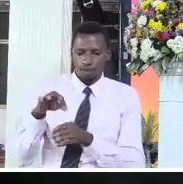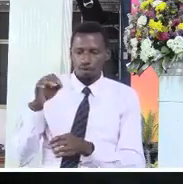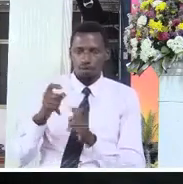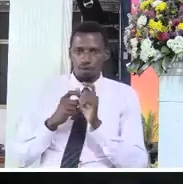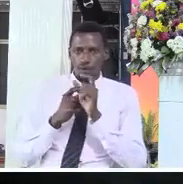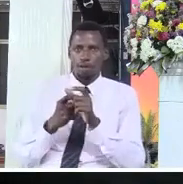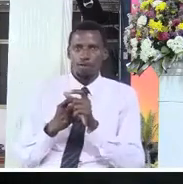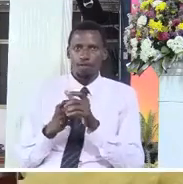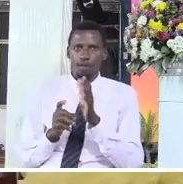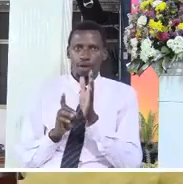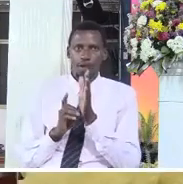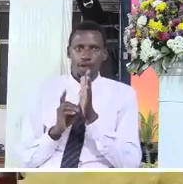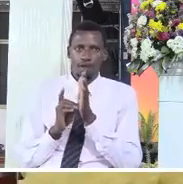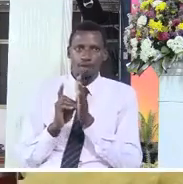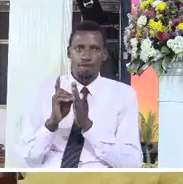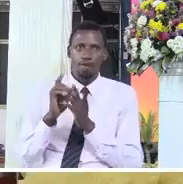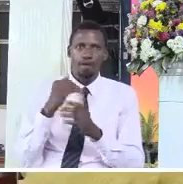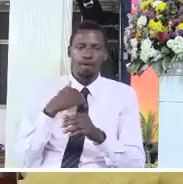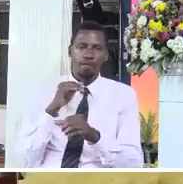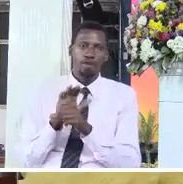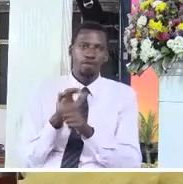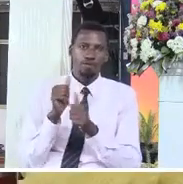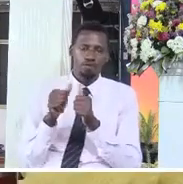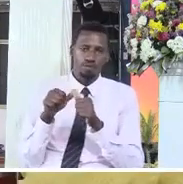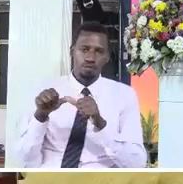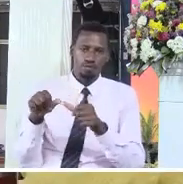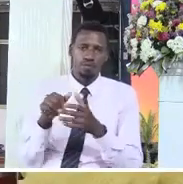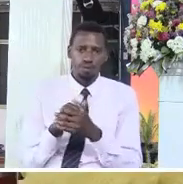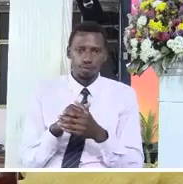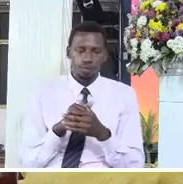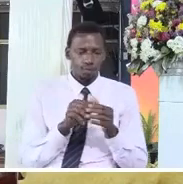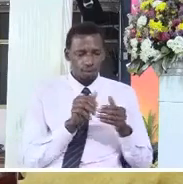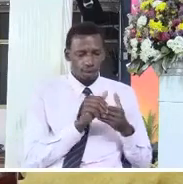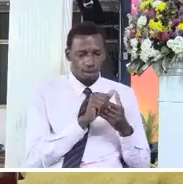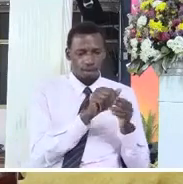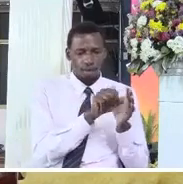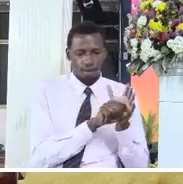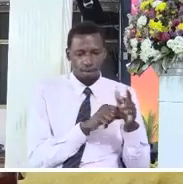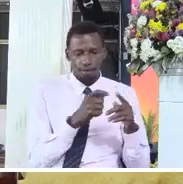lot that is going in. In terms of leadership training,